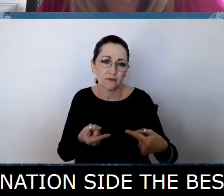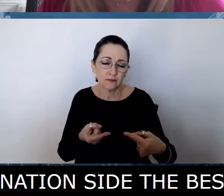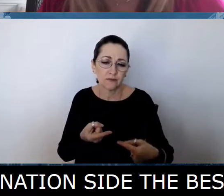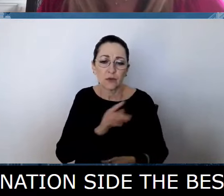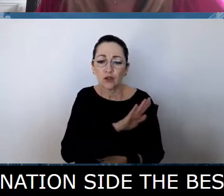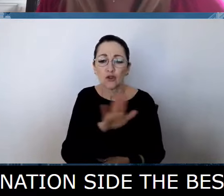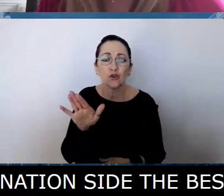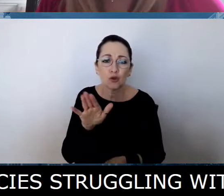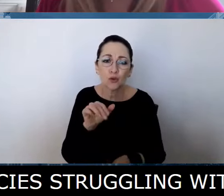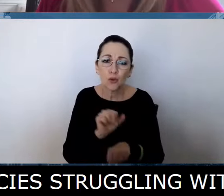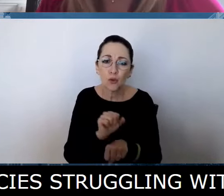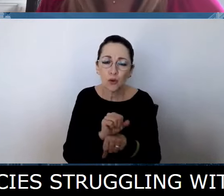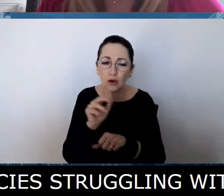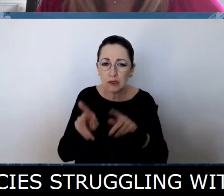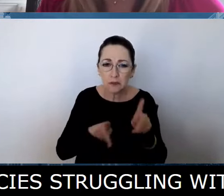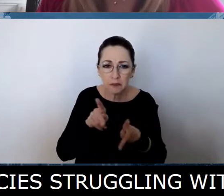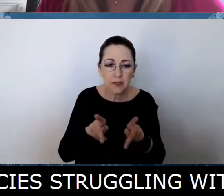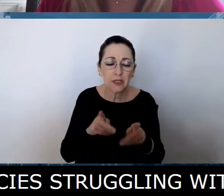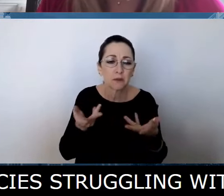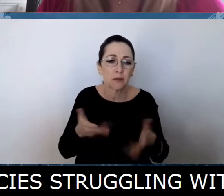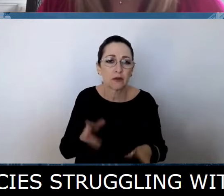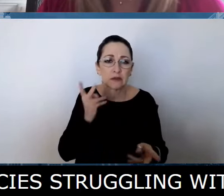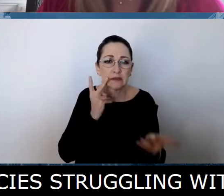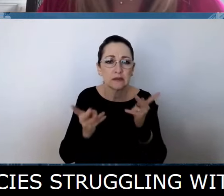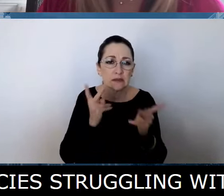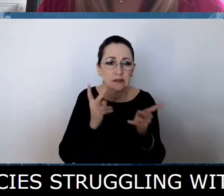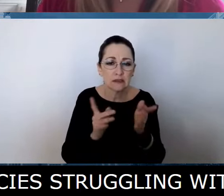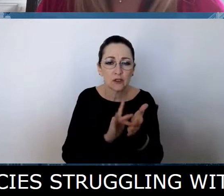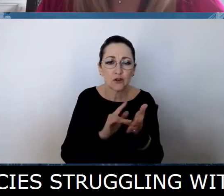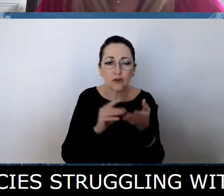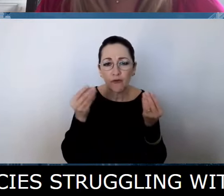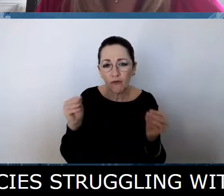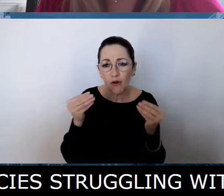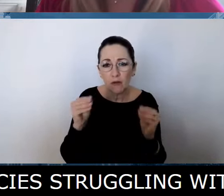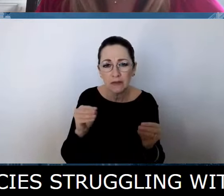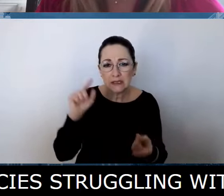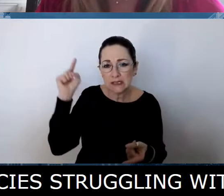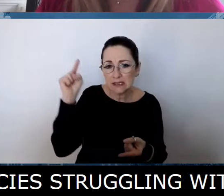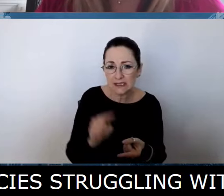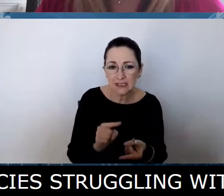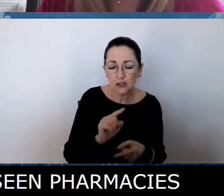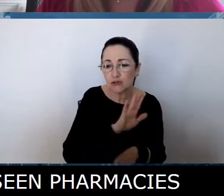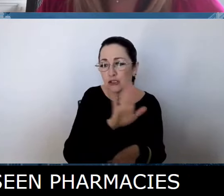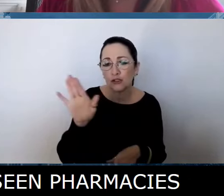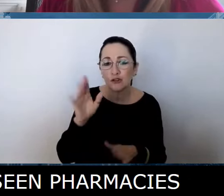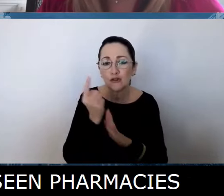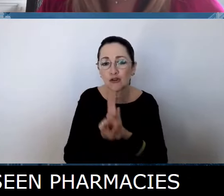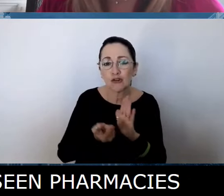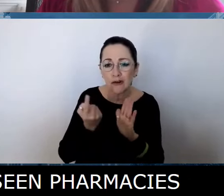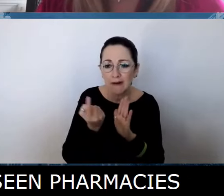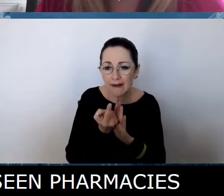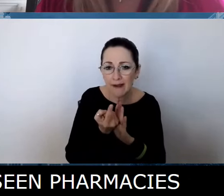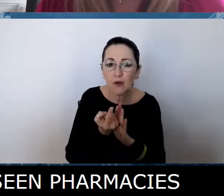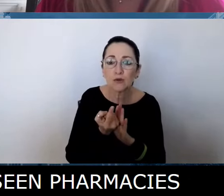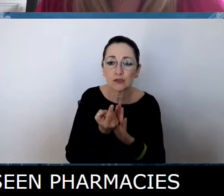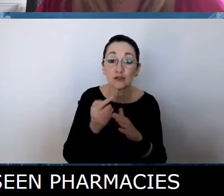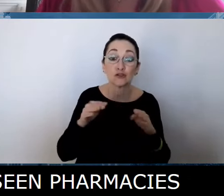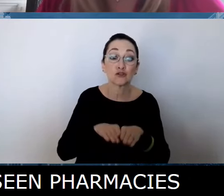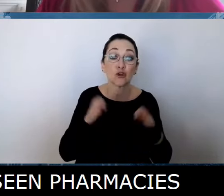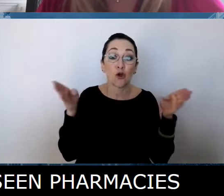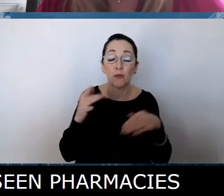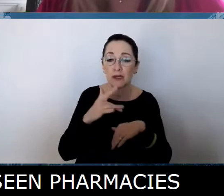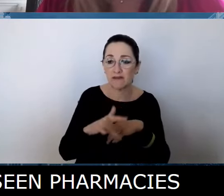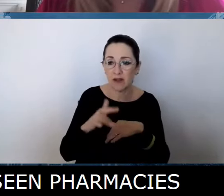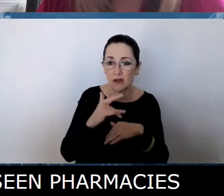with their workforce. We have seen pharmacies decreasing their hours of availability.